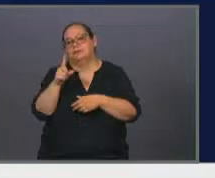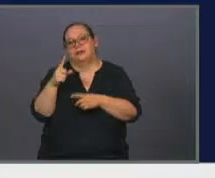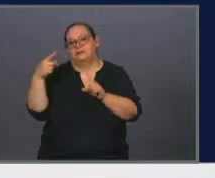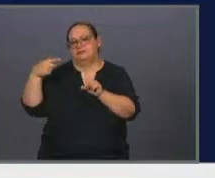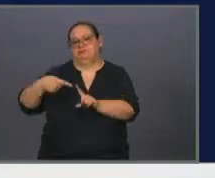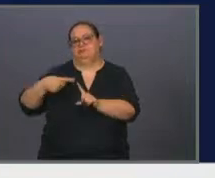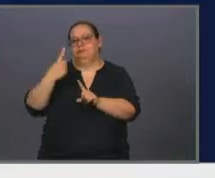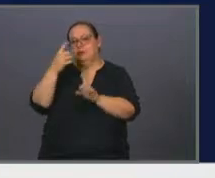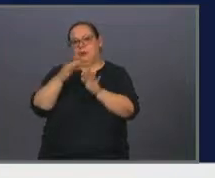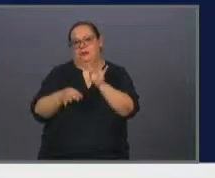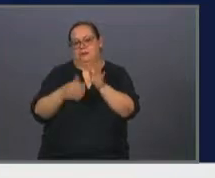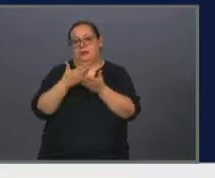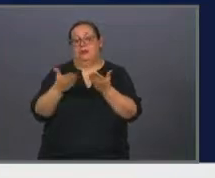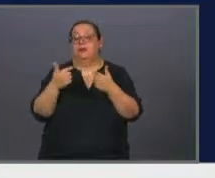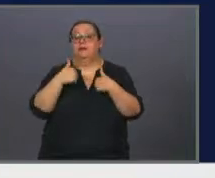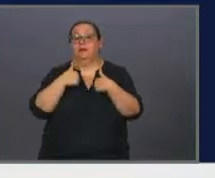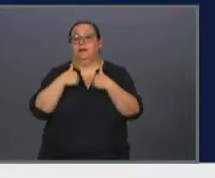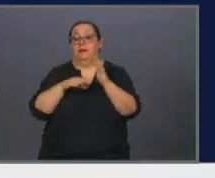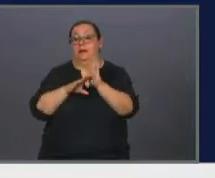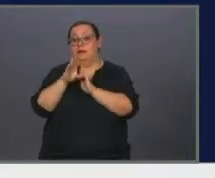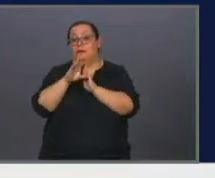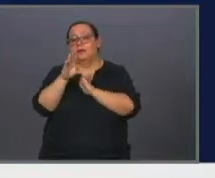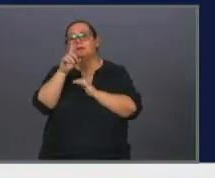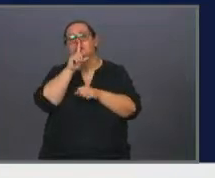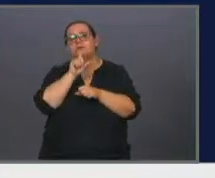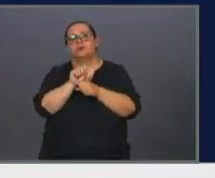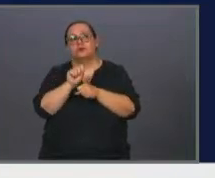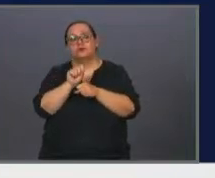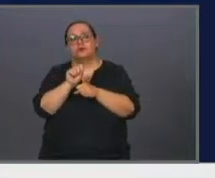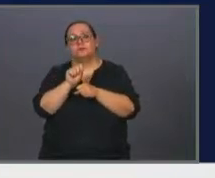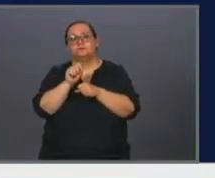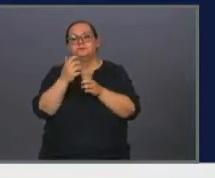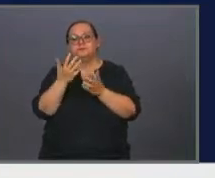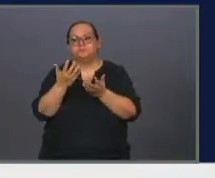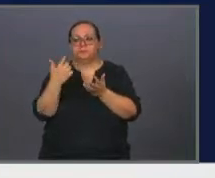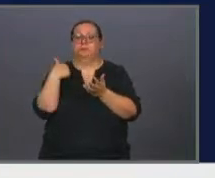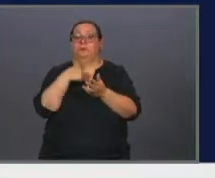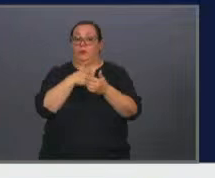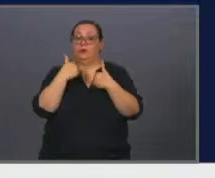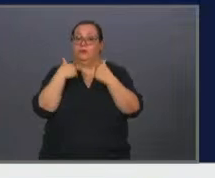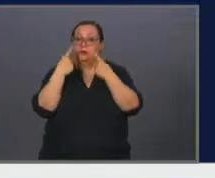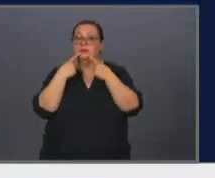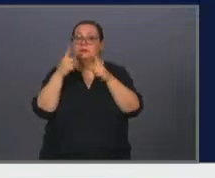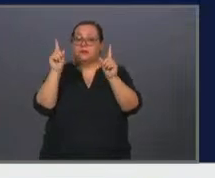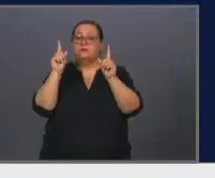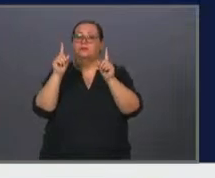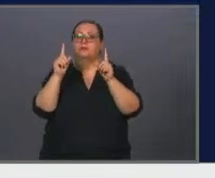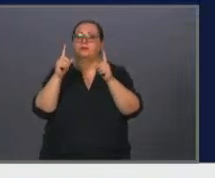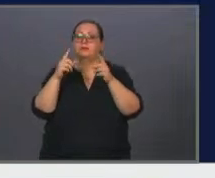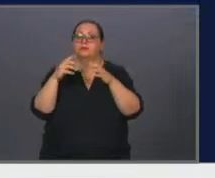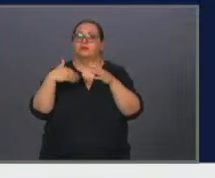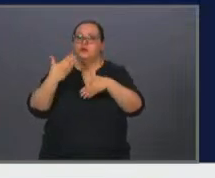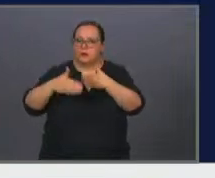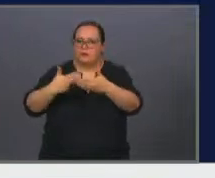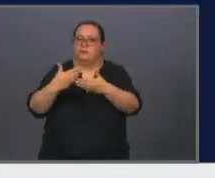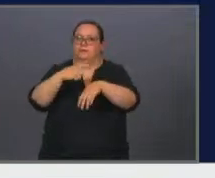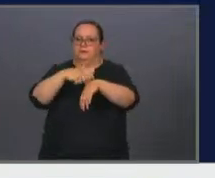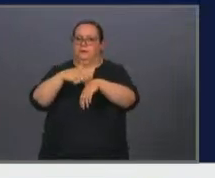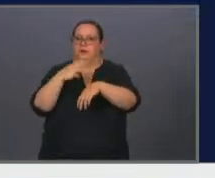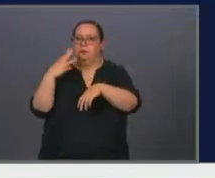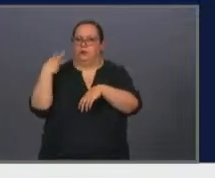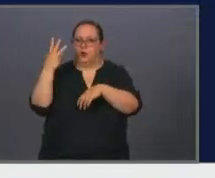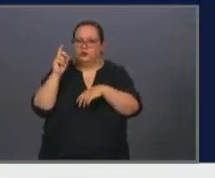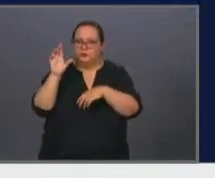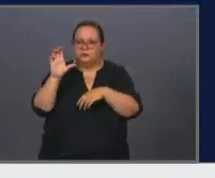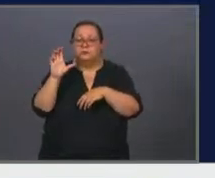is I've developed a real, you know, we've had a successful, productive time back in Washington. My team has